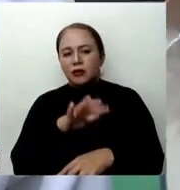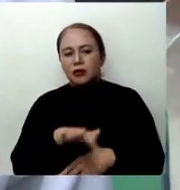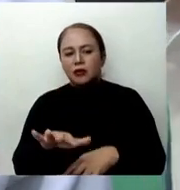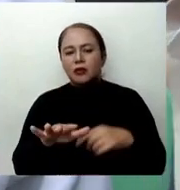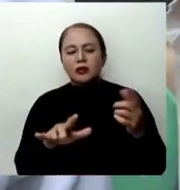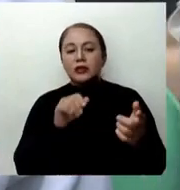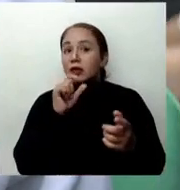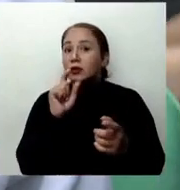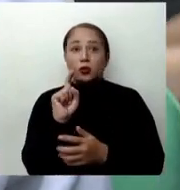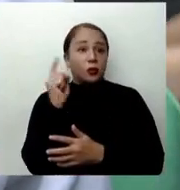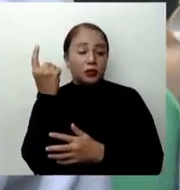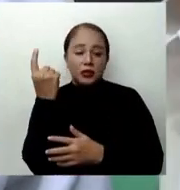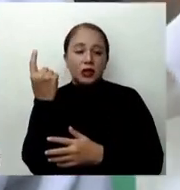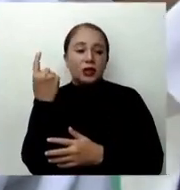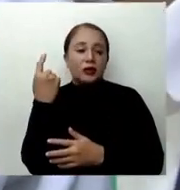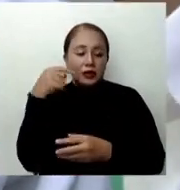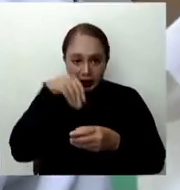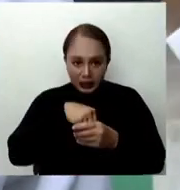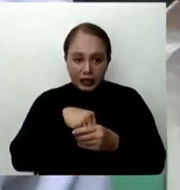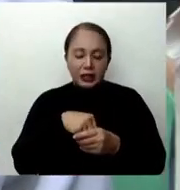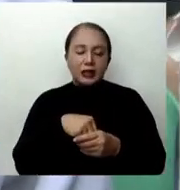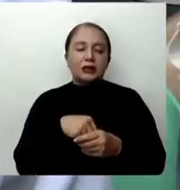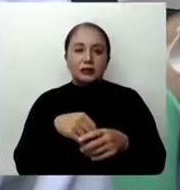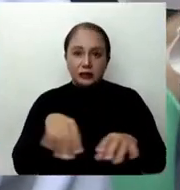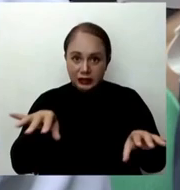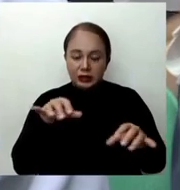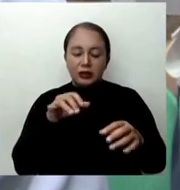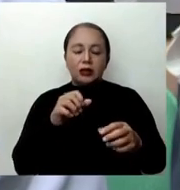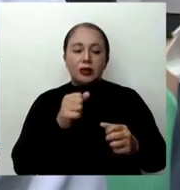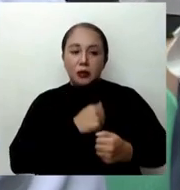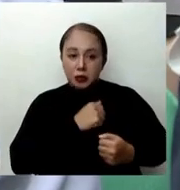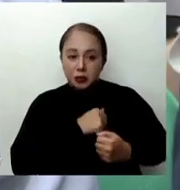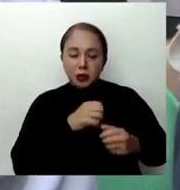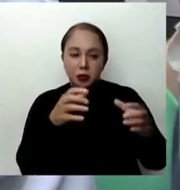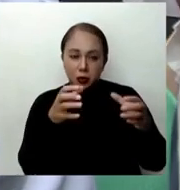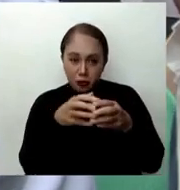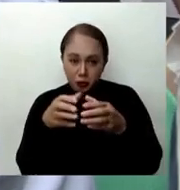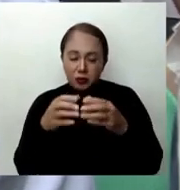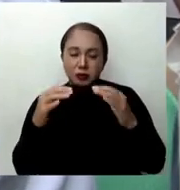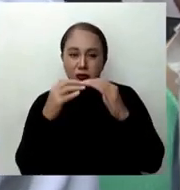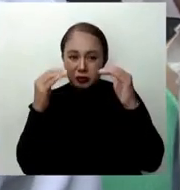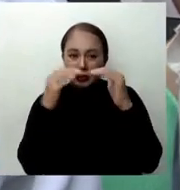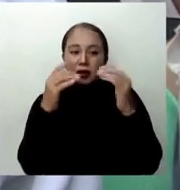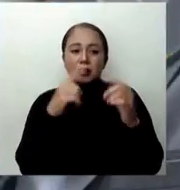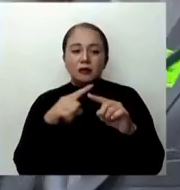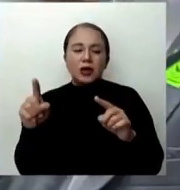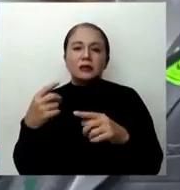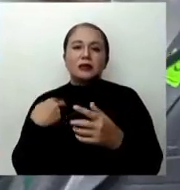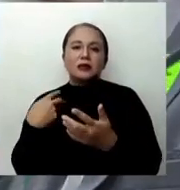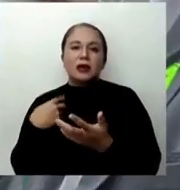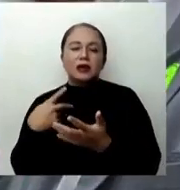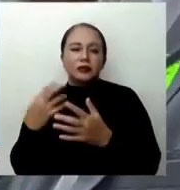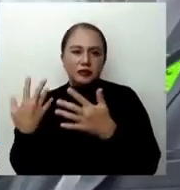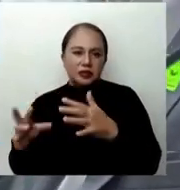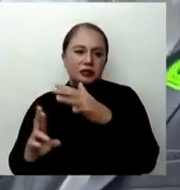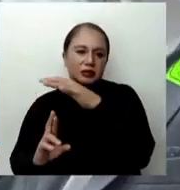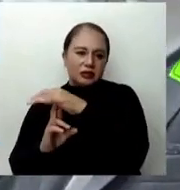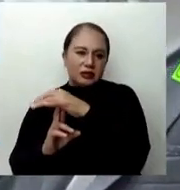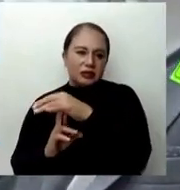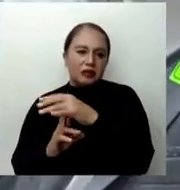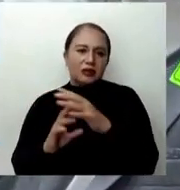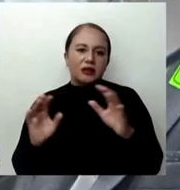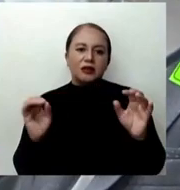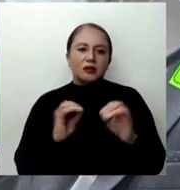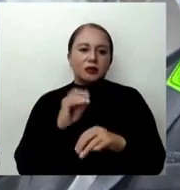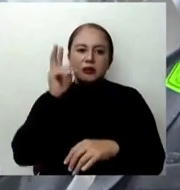only from within the active ranks of the armed forces but even from our veterans and retirees. There is no room for mistake